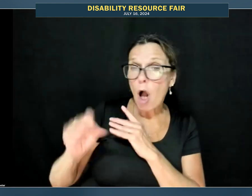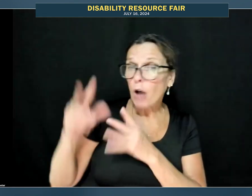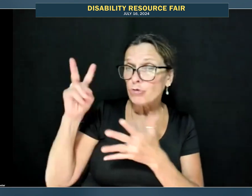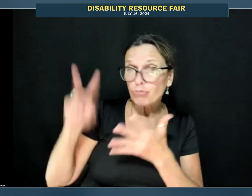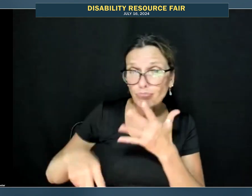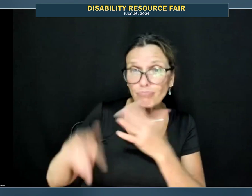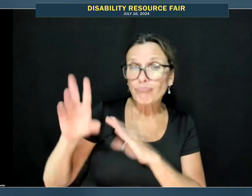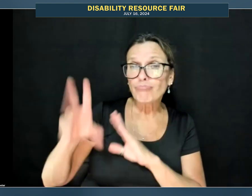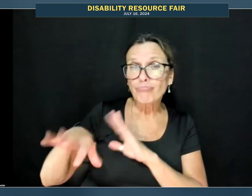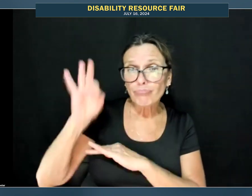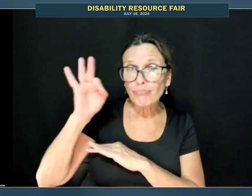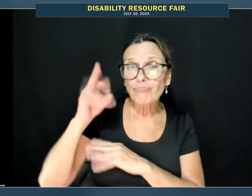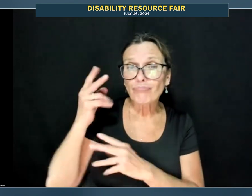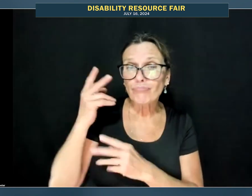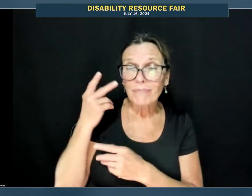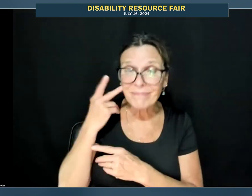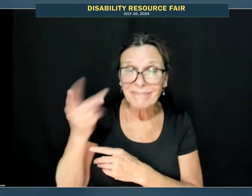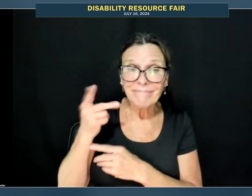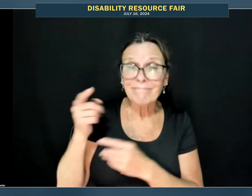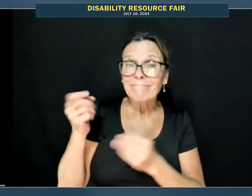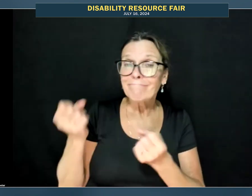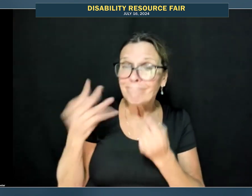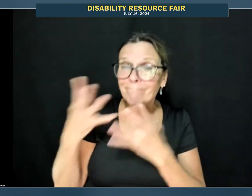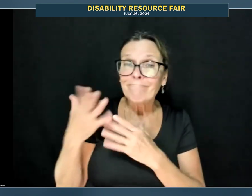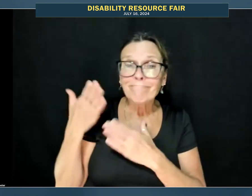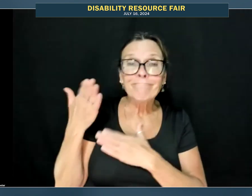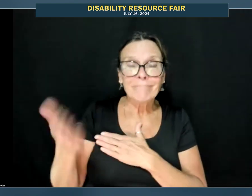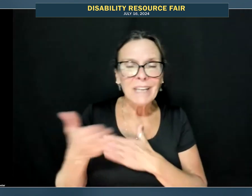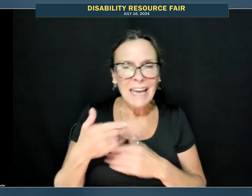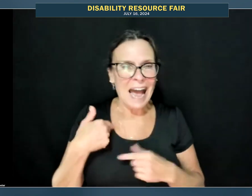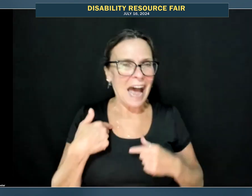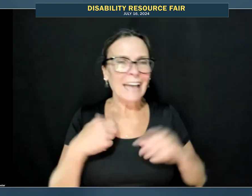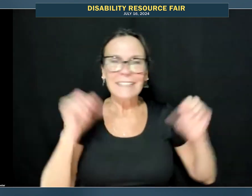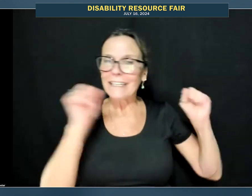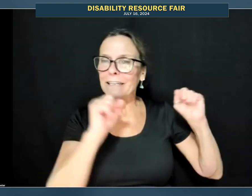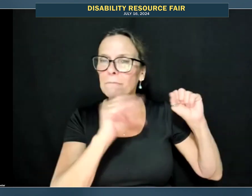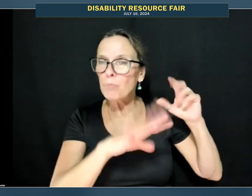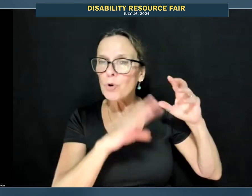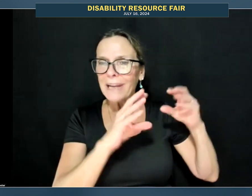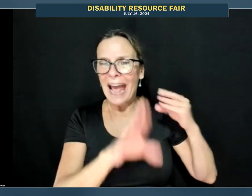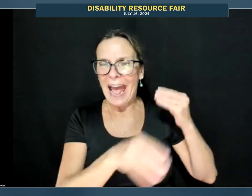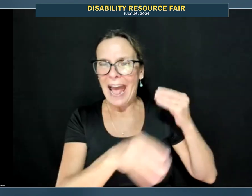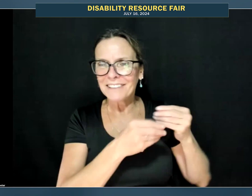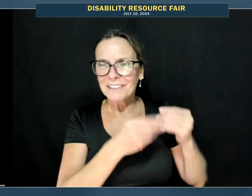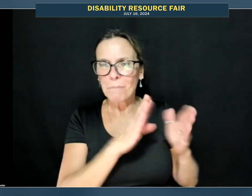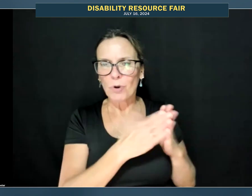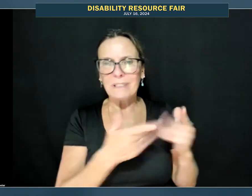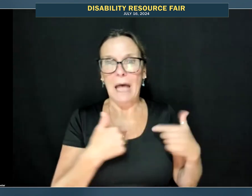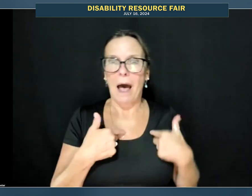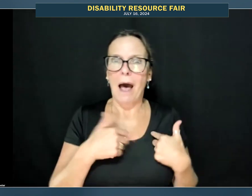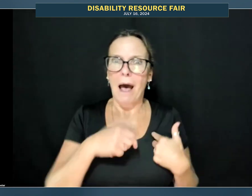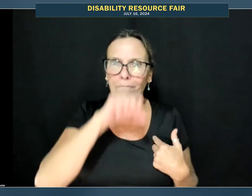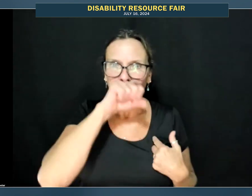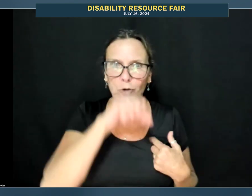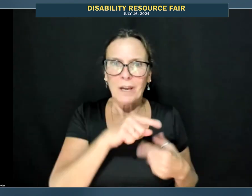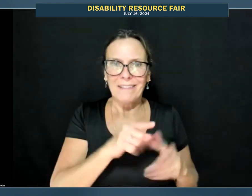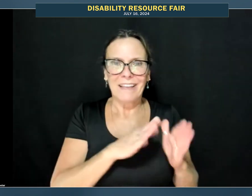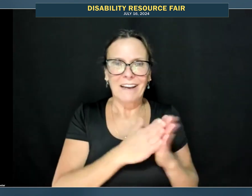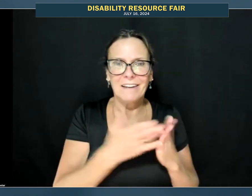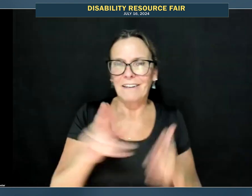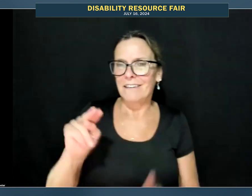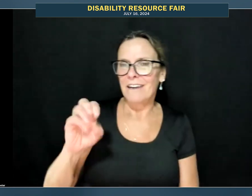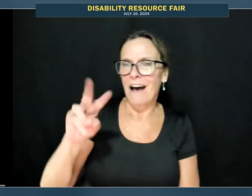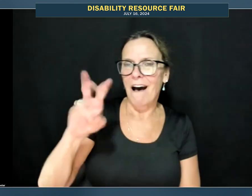Yeah, there's some great things on it. I did put some things on it myself. I'm a great fan of the novel What is Visible